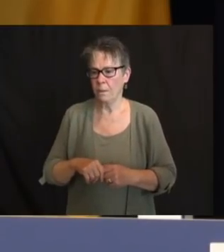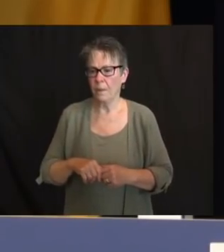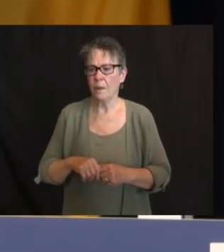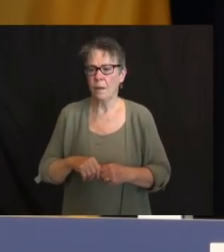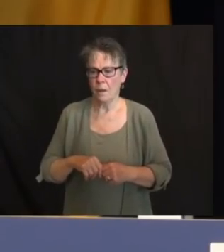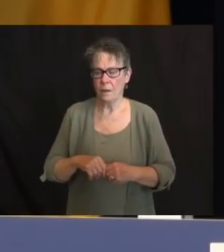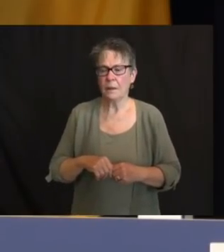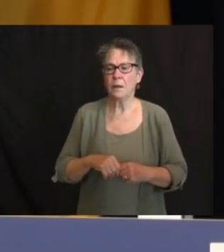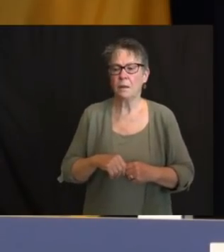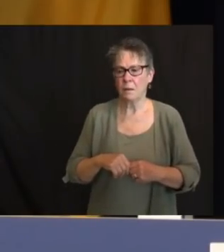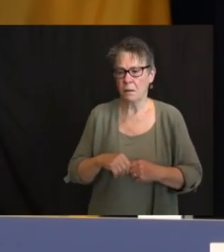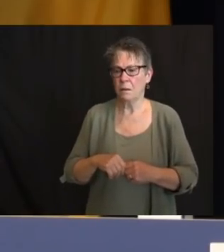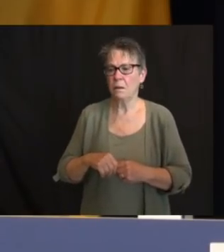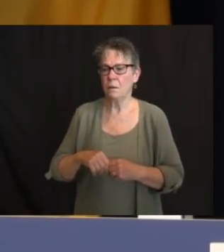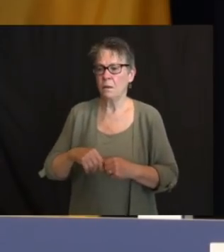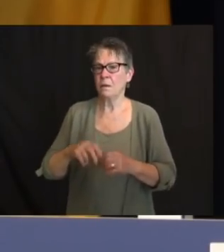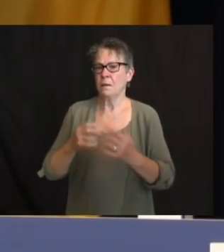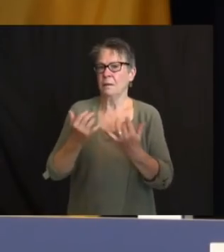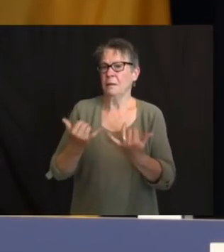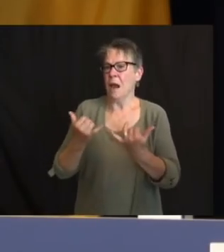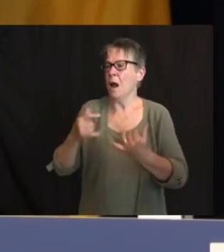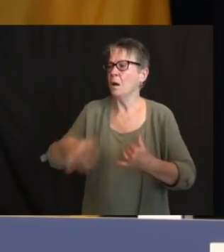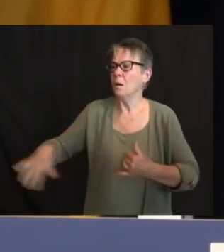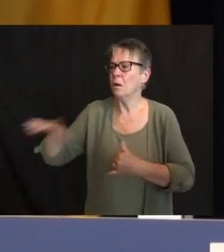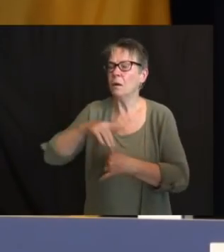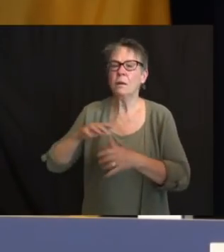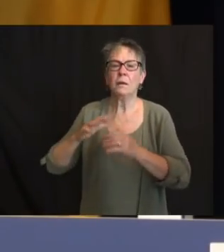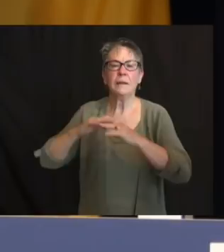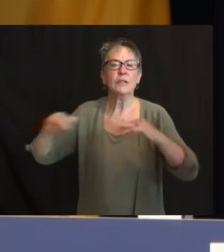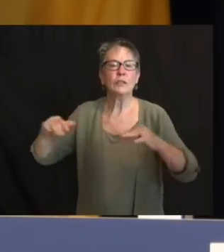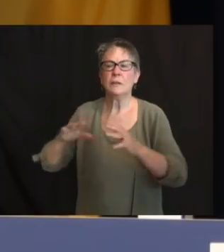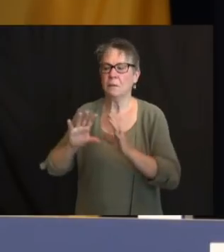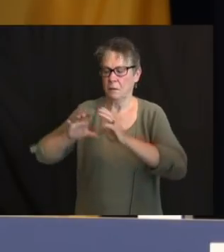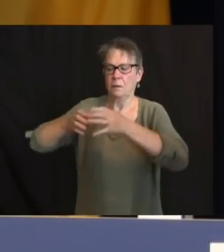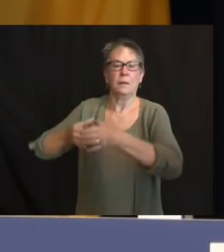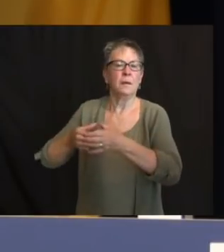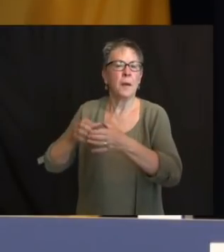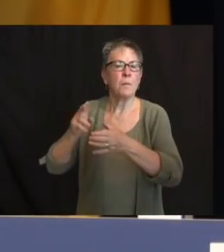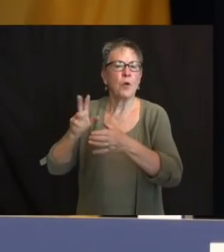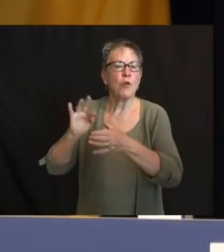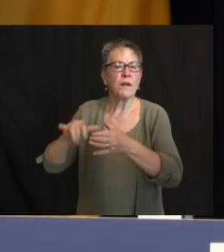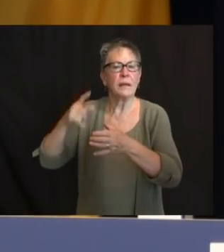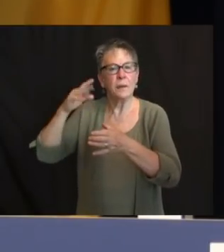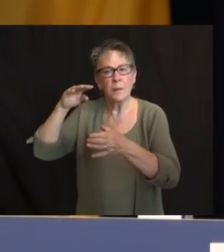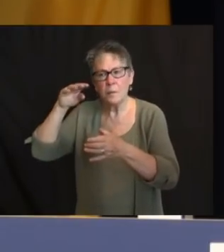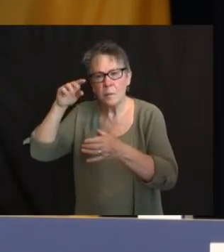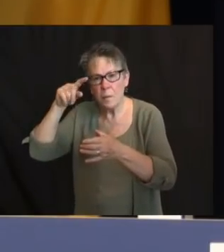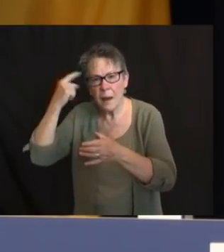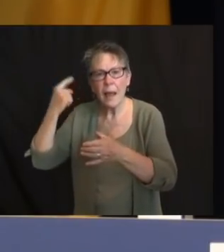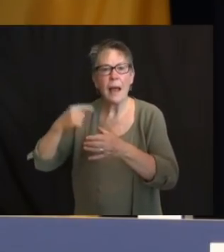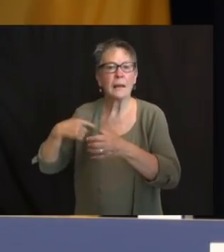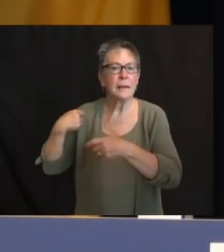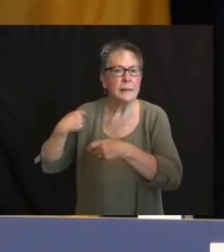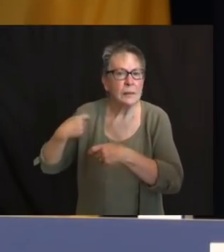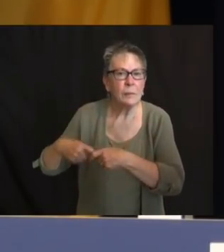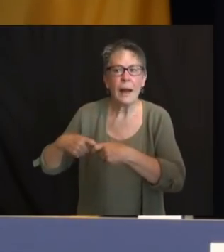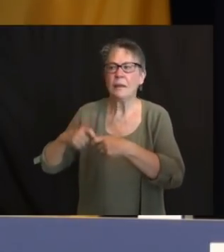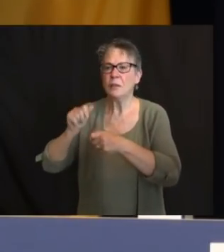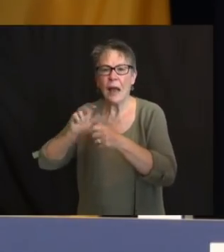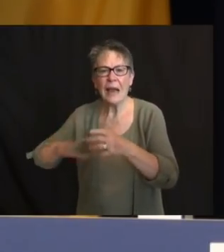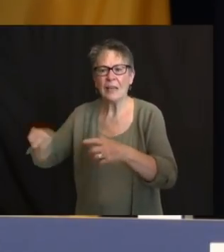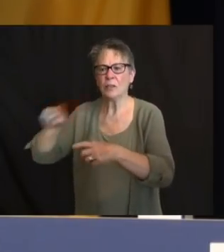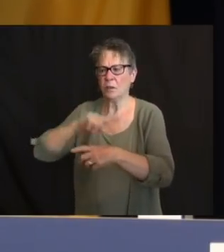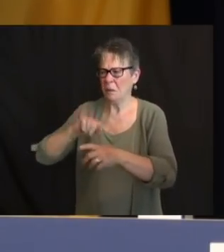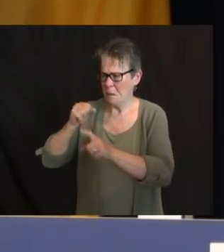and capacity to communicate with minority communities and vulnerable populations. We want to ensure that